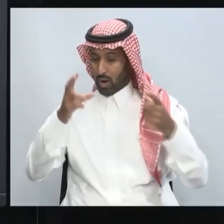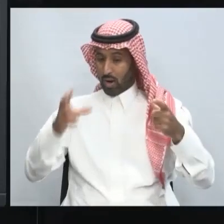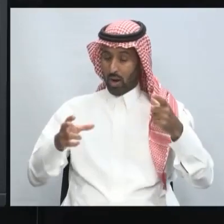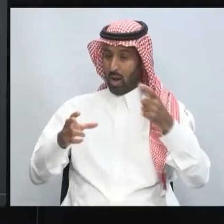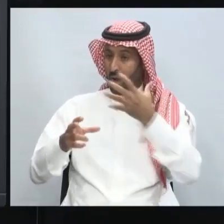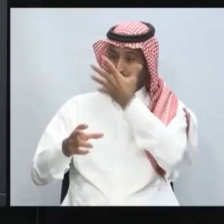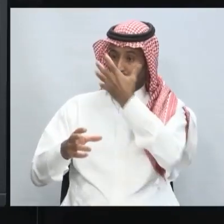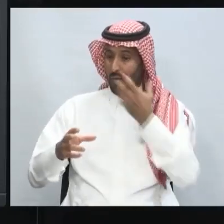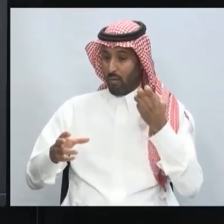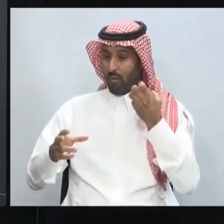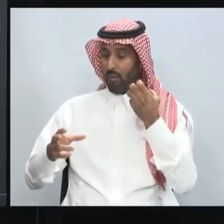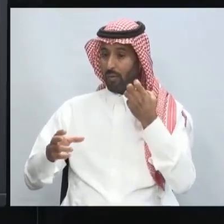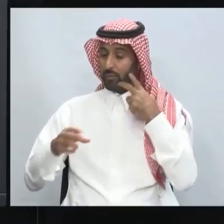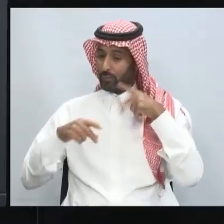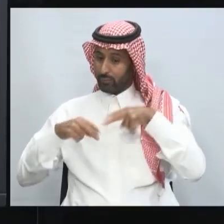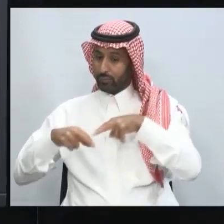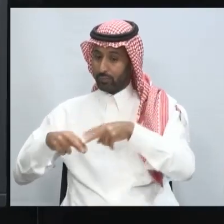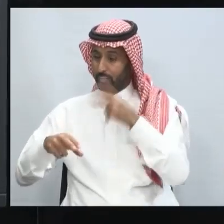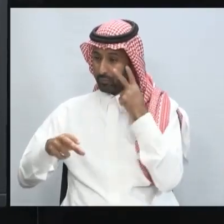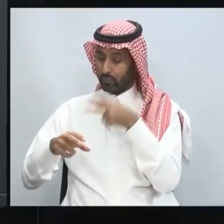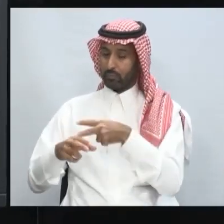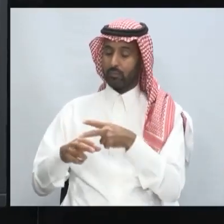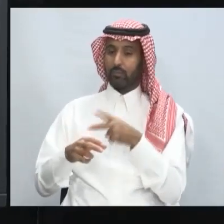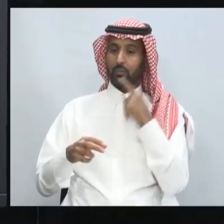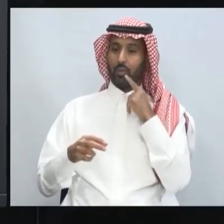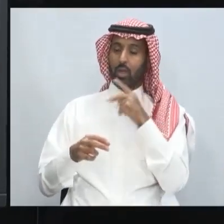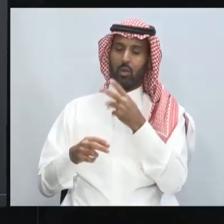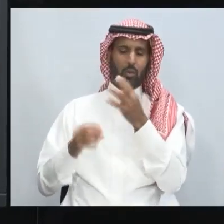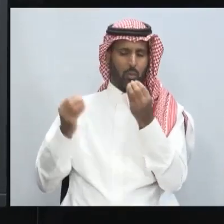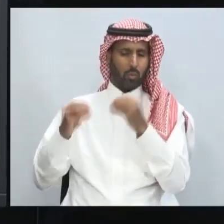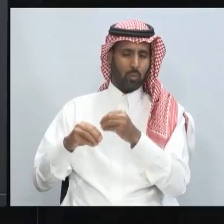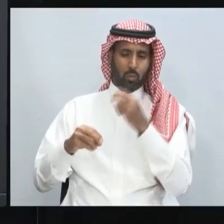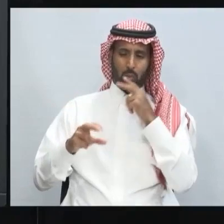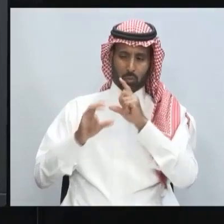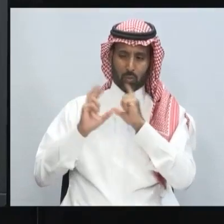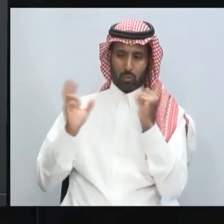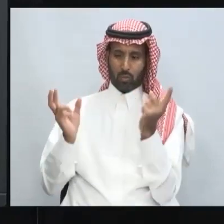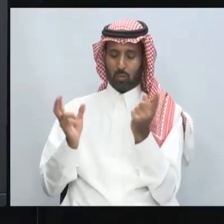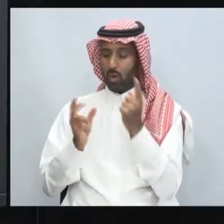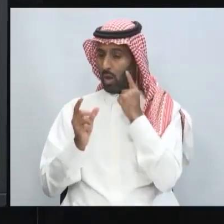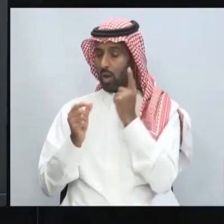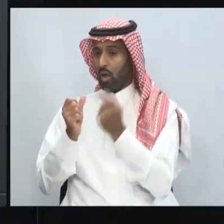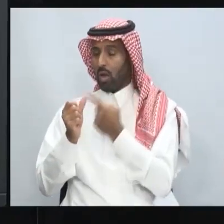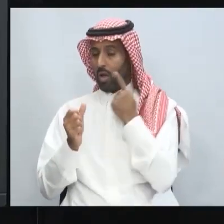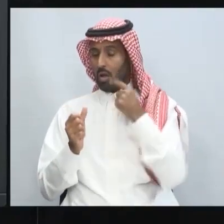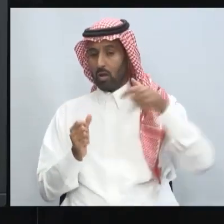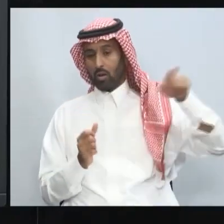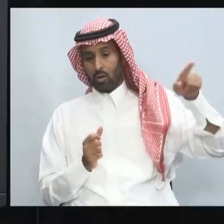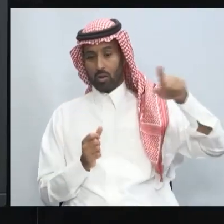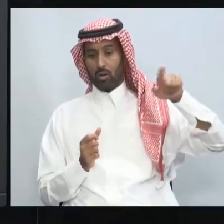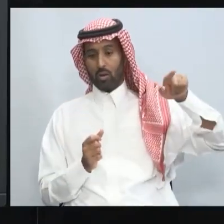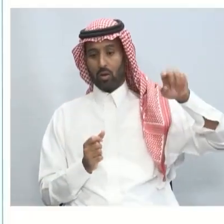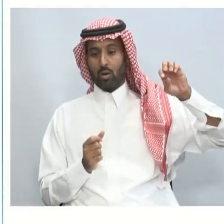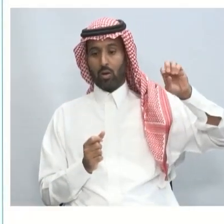been to the zoo? Of course, you know, the zoo has many animals there. So now we know that the